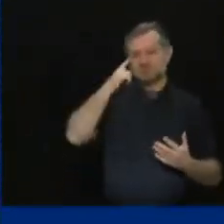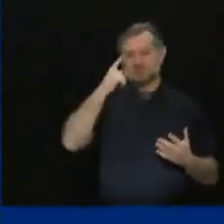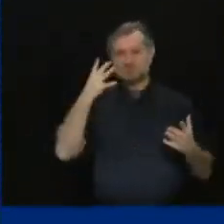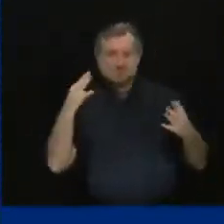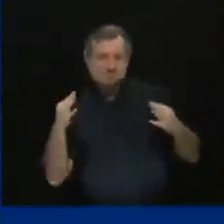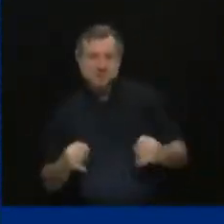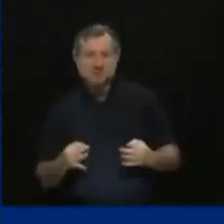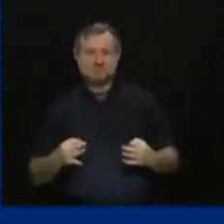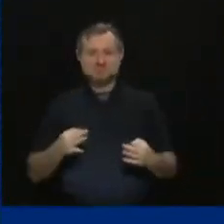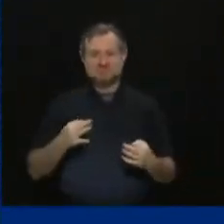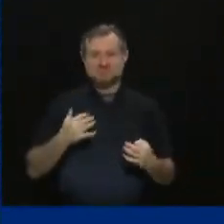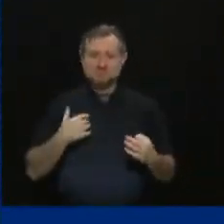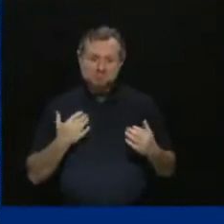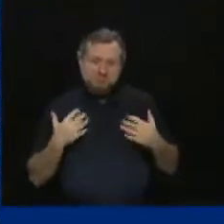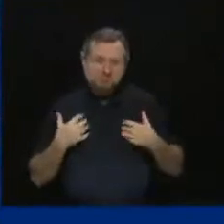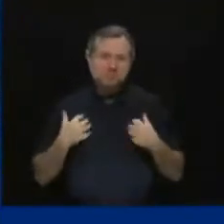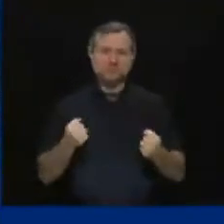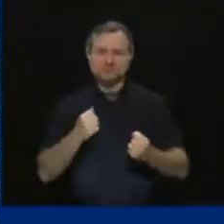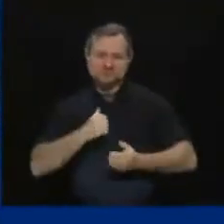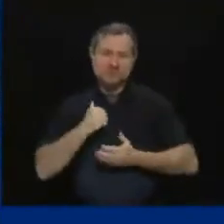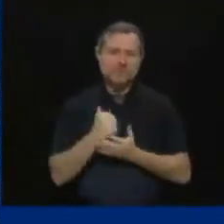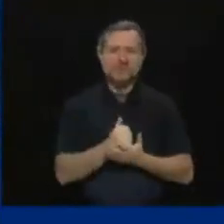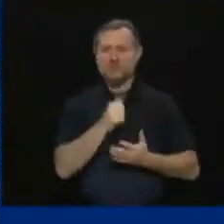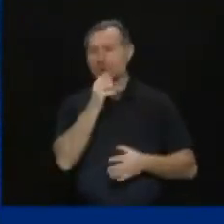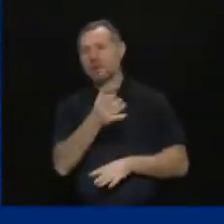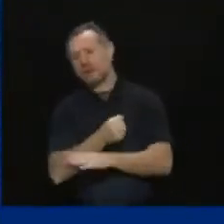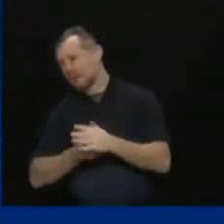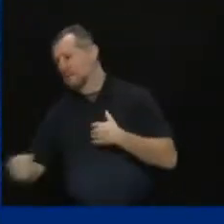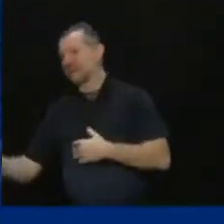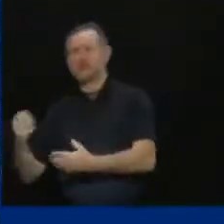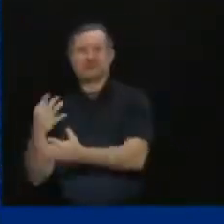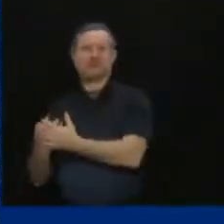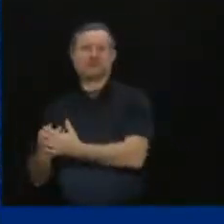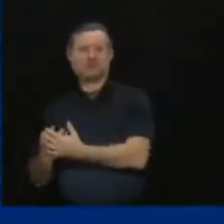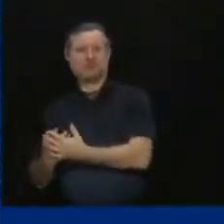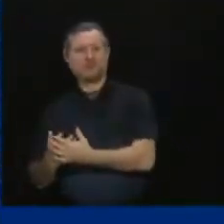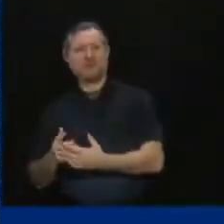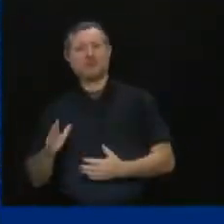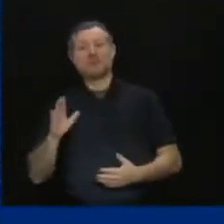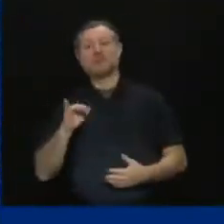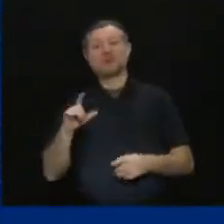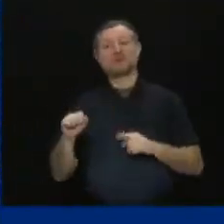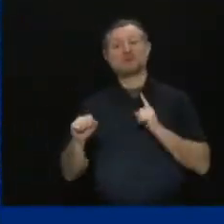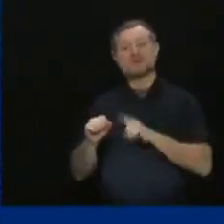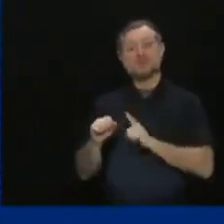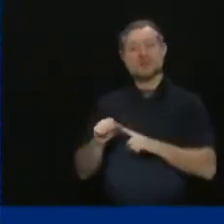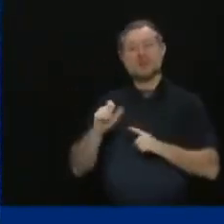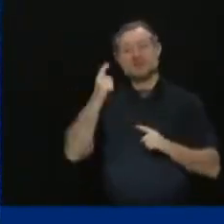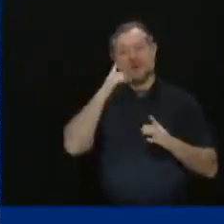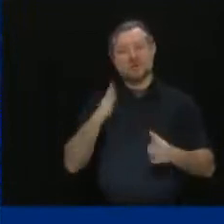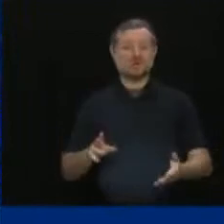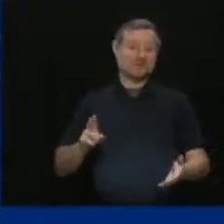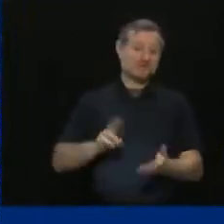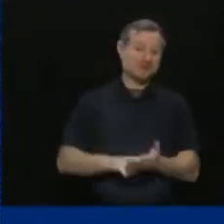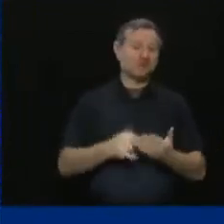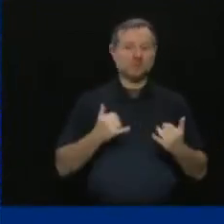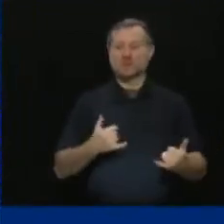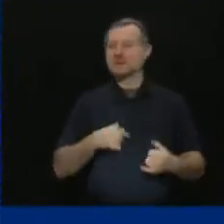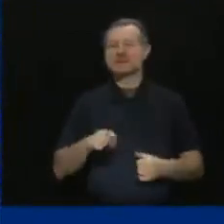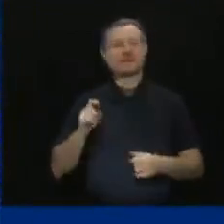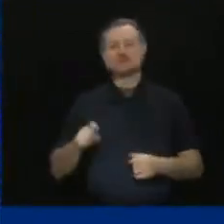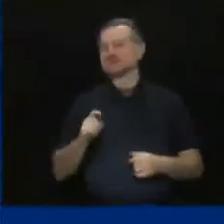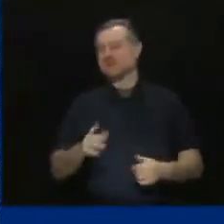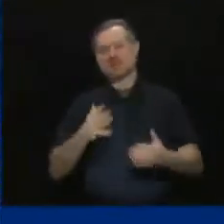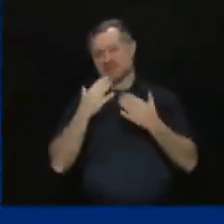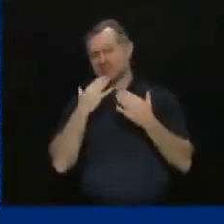incarcerate, then these bills that our great governor is signing today are necessary. Madam Governor, I thank you for your leadership, not just in signing these bills,